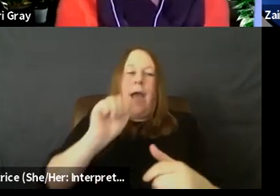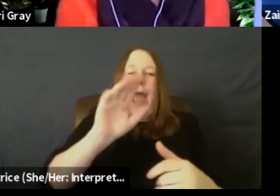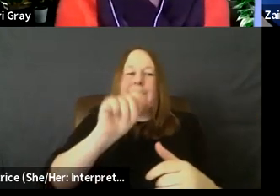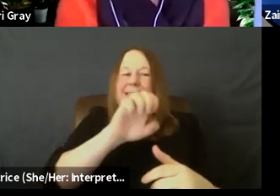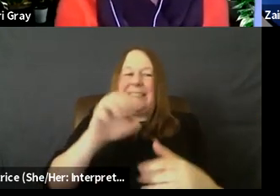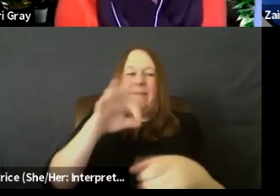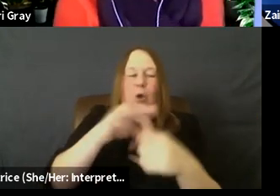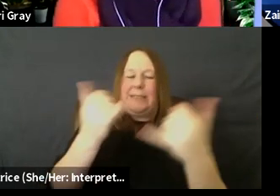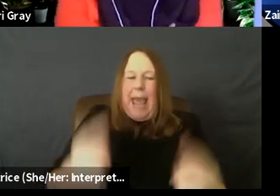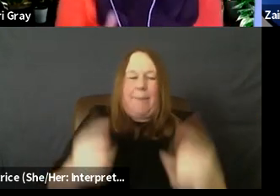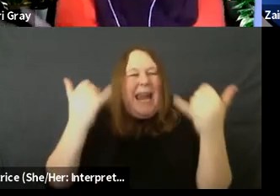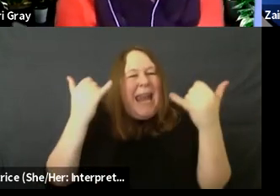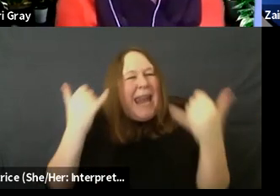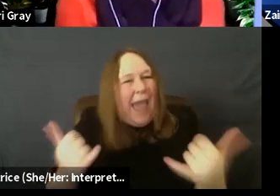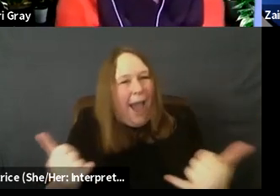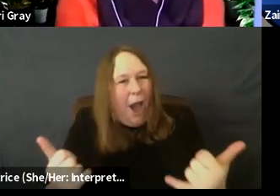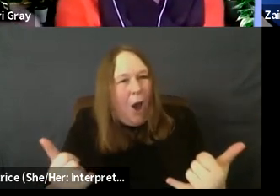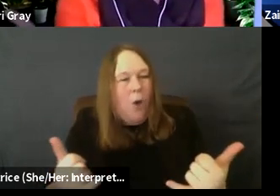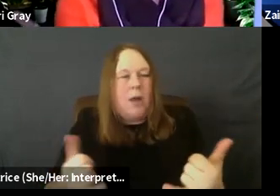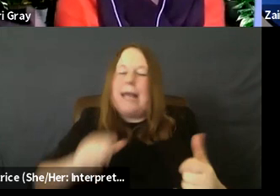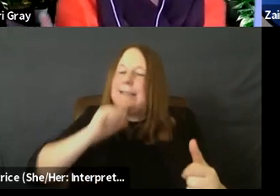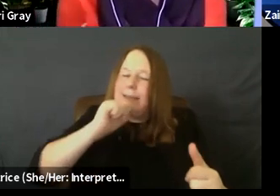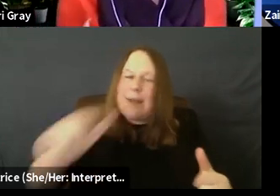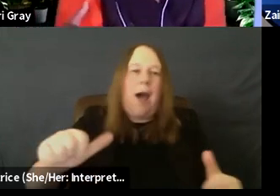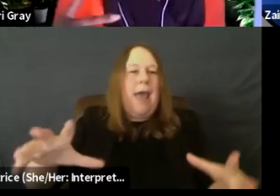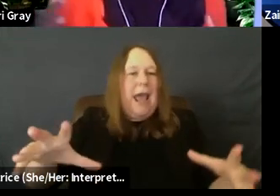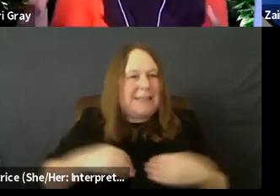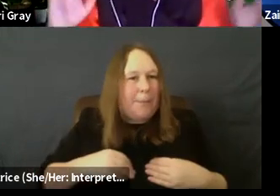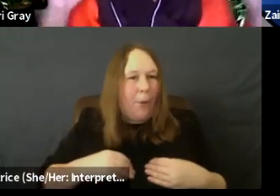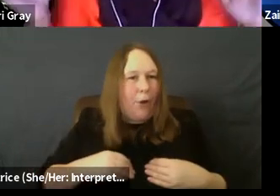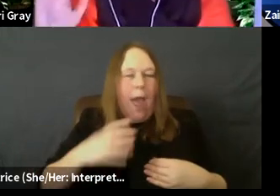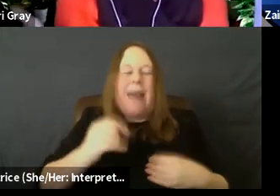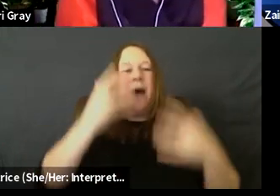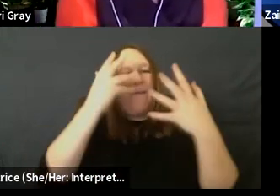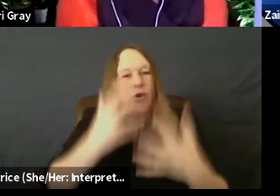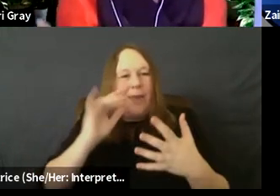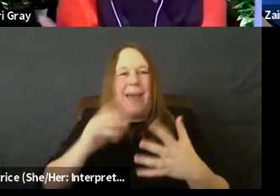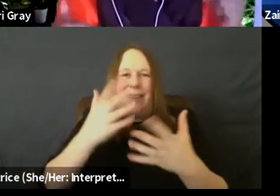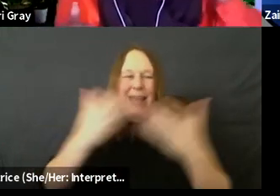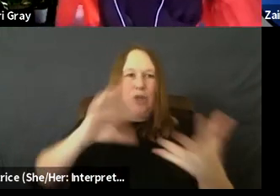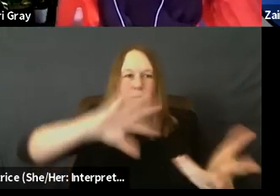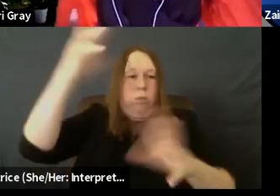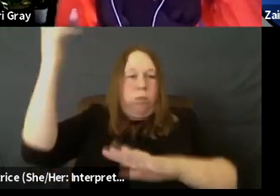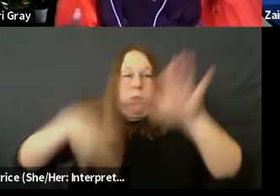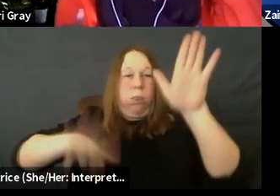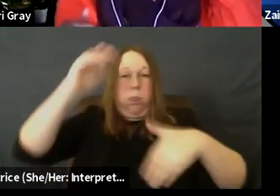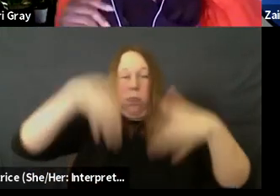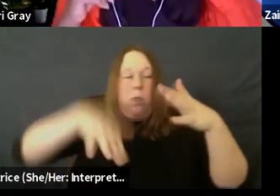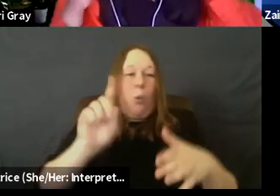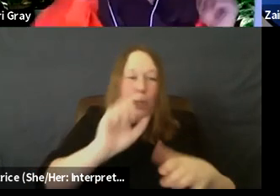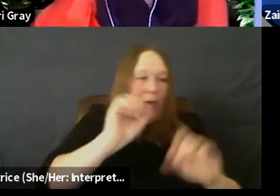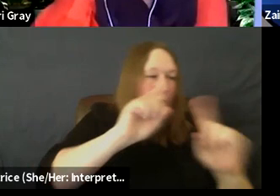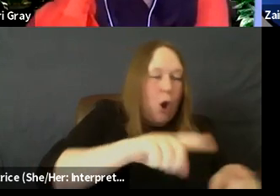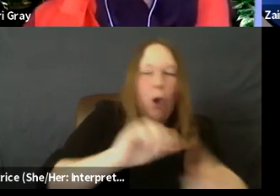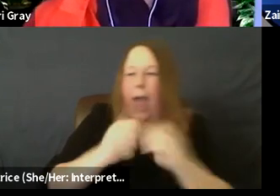is happening now. It's completely unacceptable and unfortunate that things are all over the place in terms of where you can go